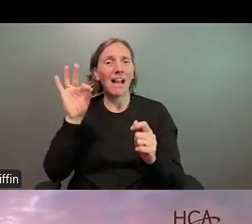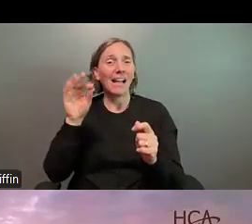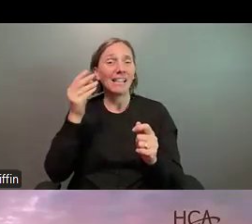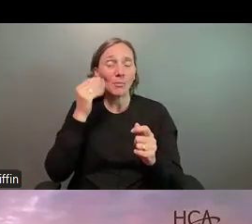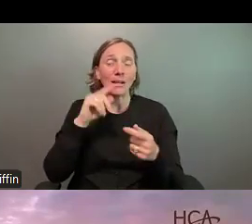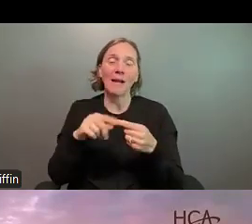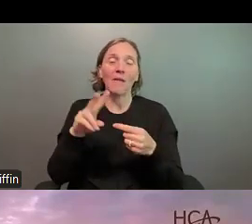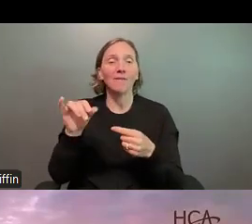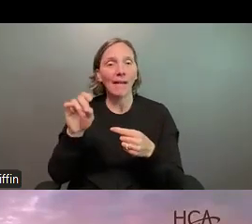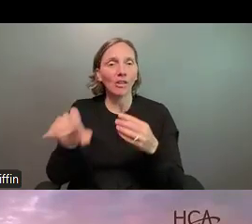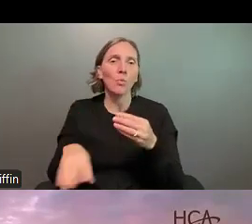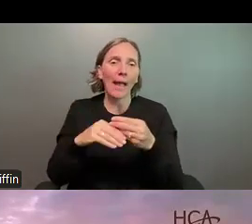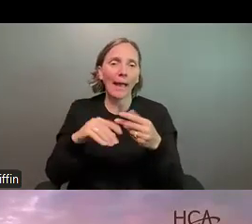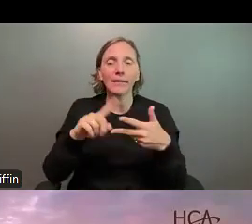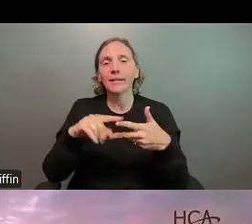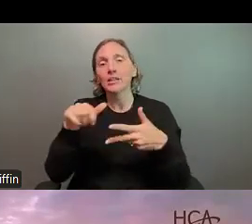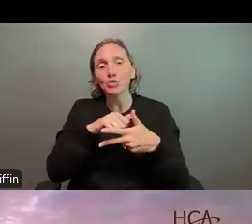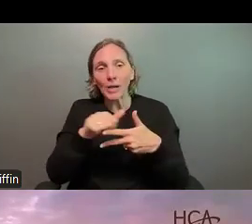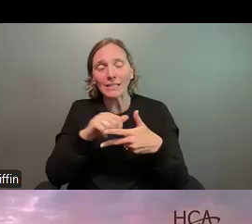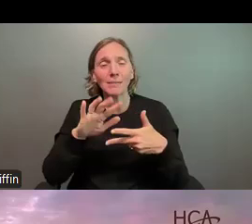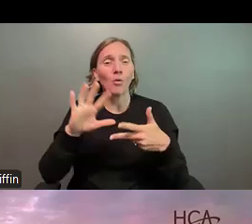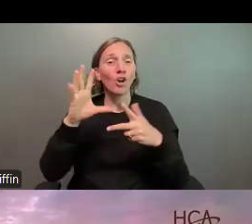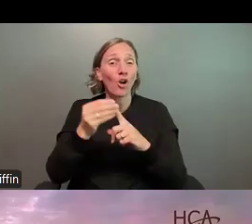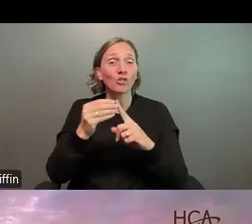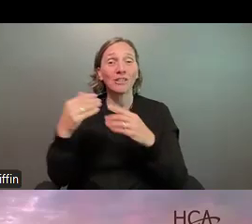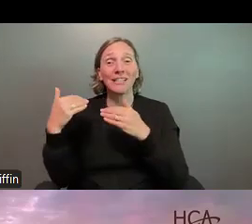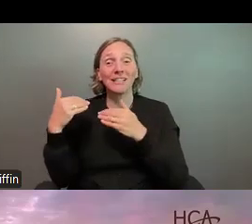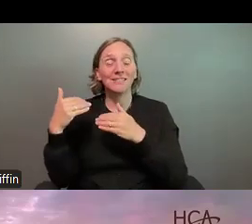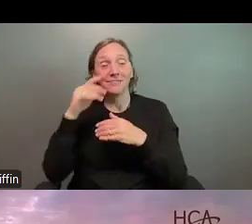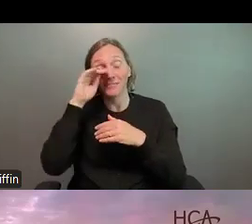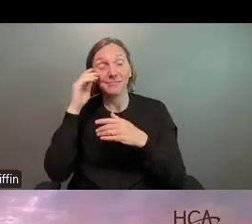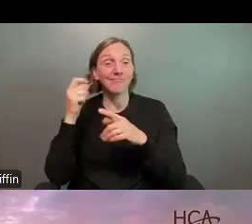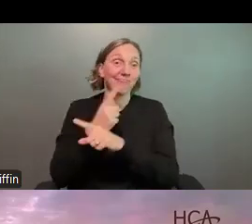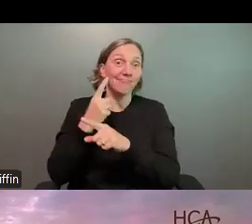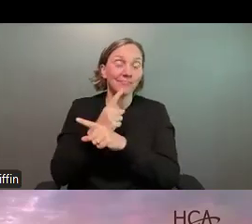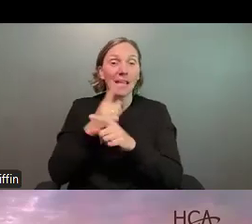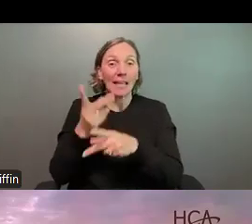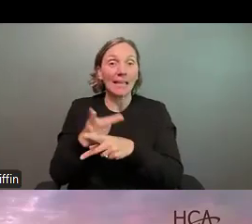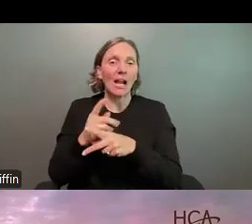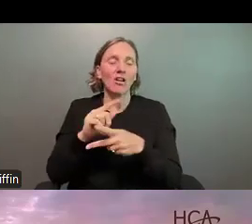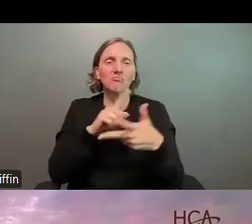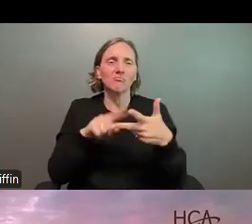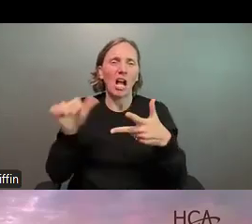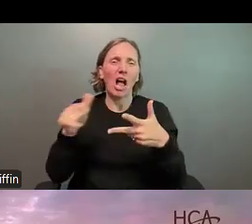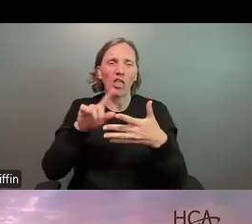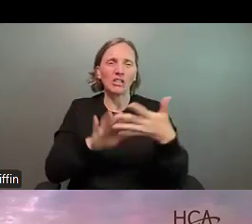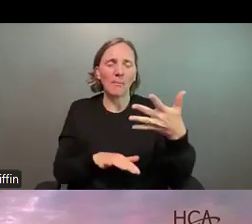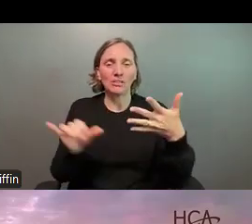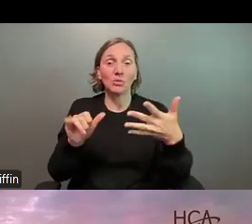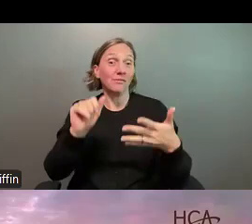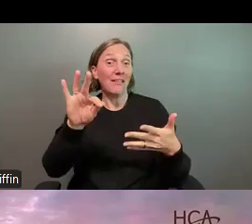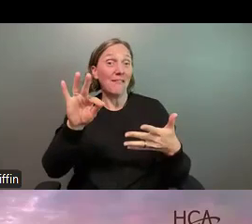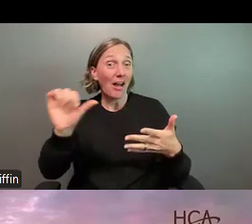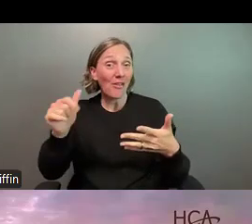trainings on providing culturally responsive care, among other great topics. So be on the lookout for that, and don't hesitate to reach out to me if you have